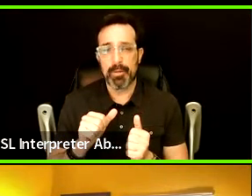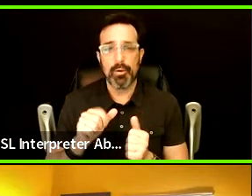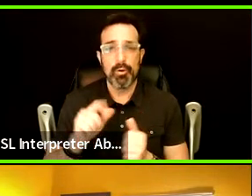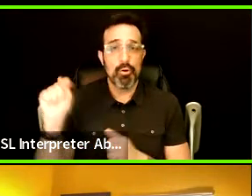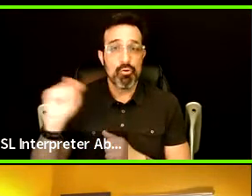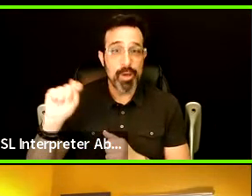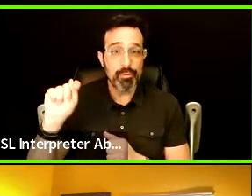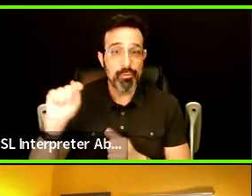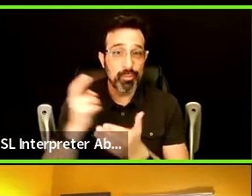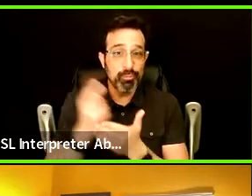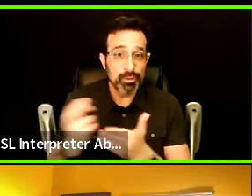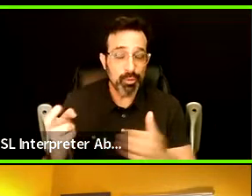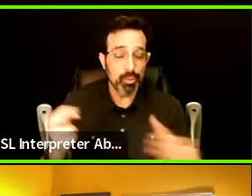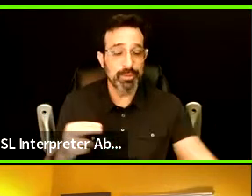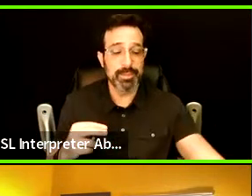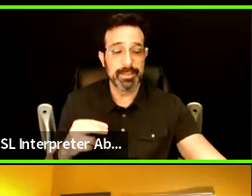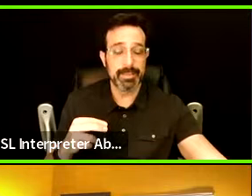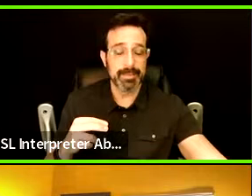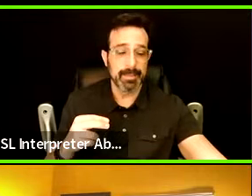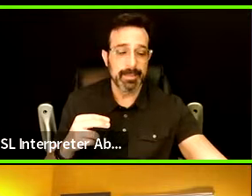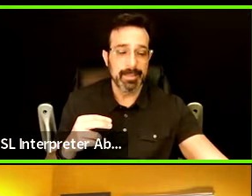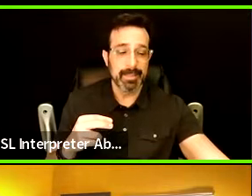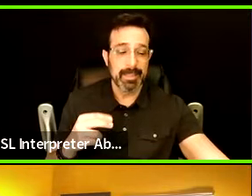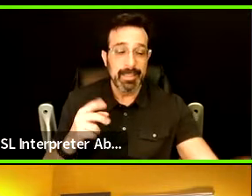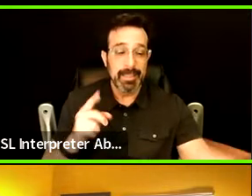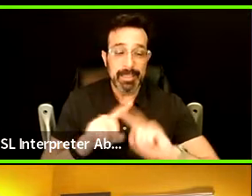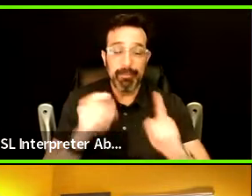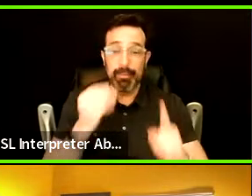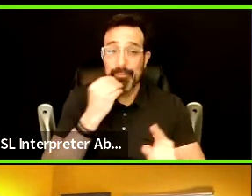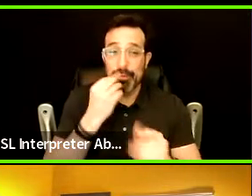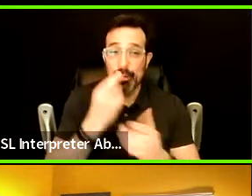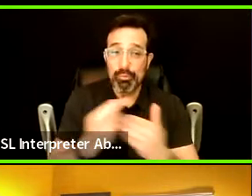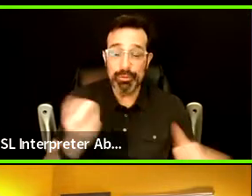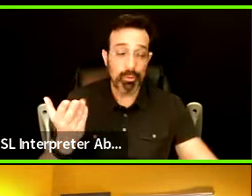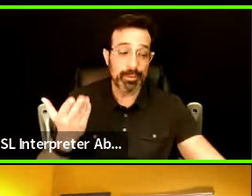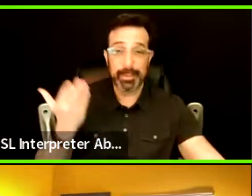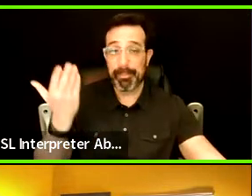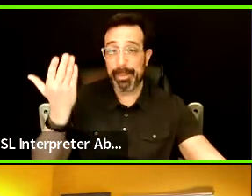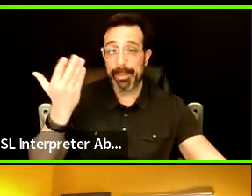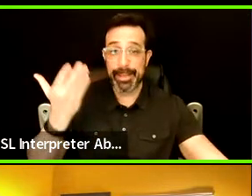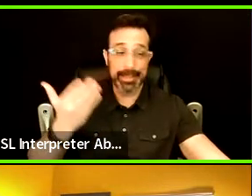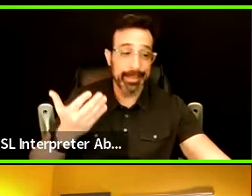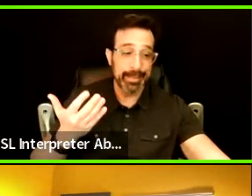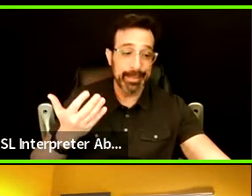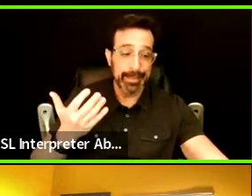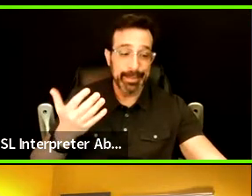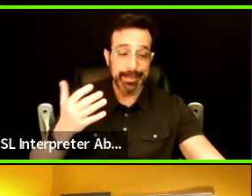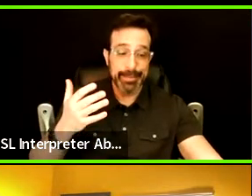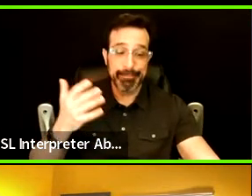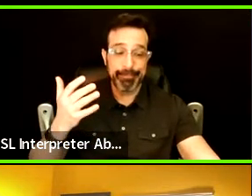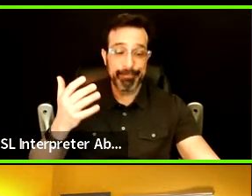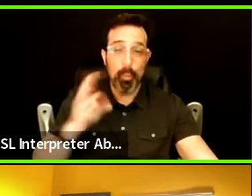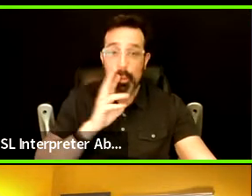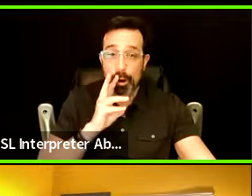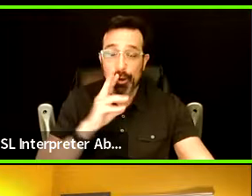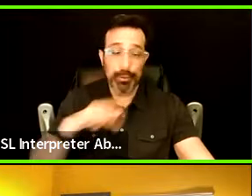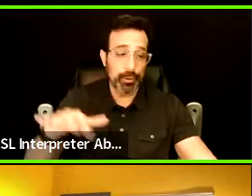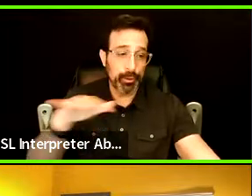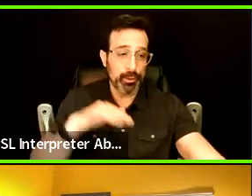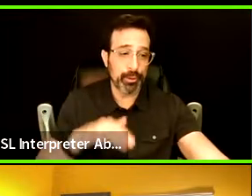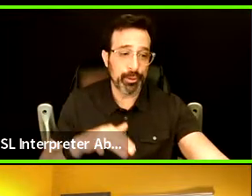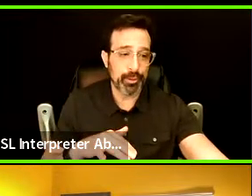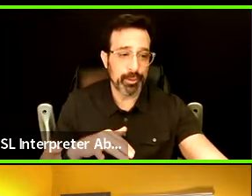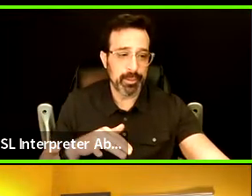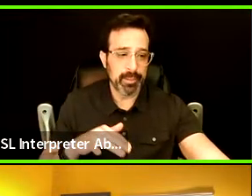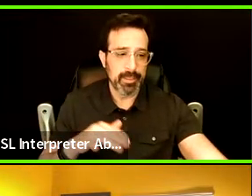restroom resources and different food resources that might need to be out there, water, things of that nature, and just talking through how